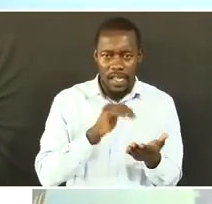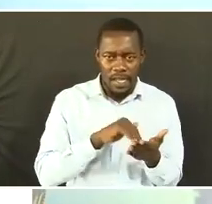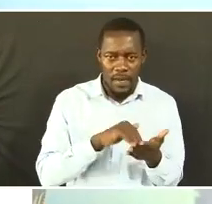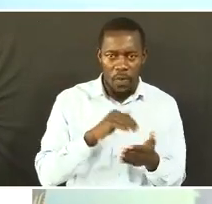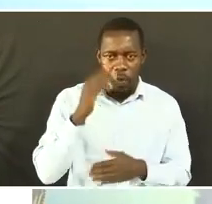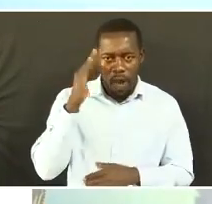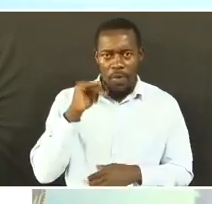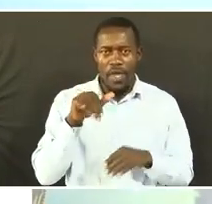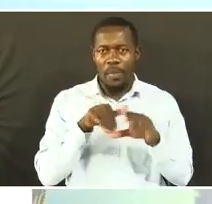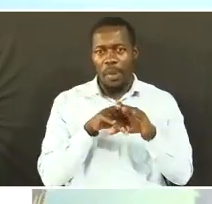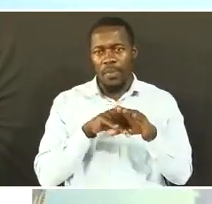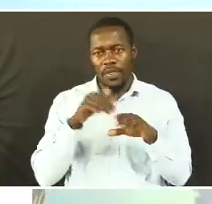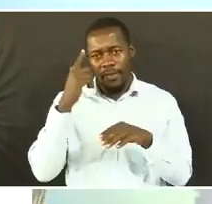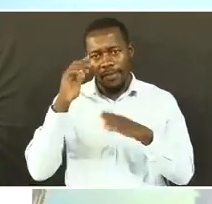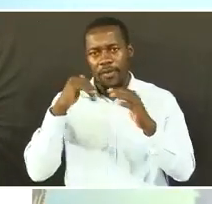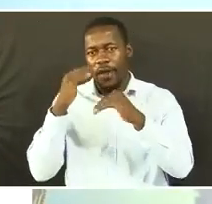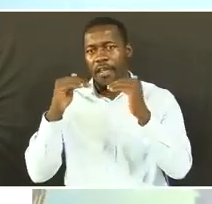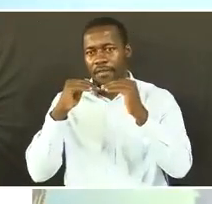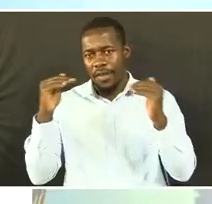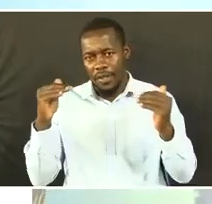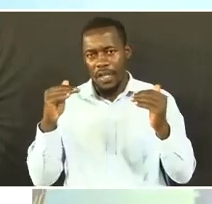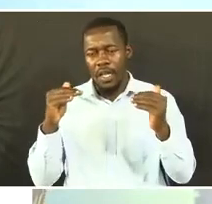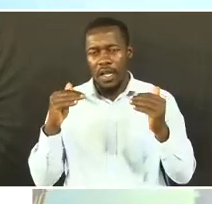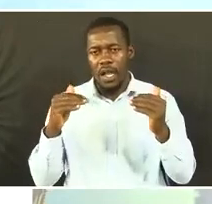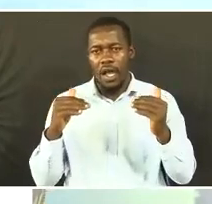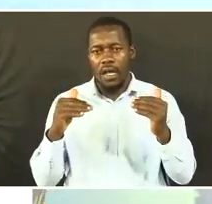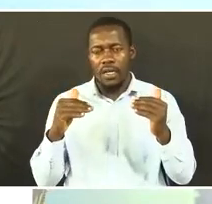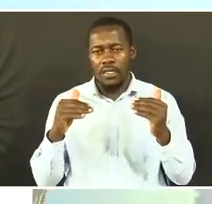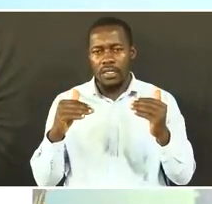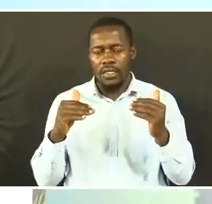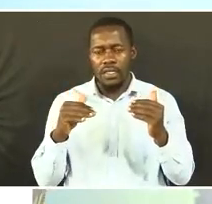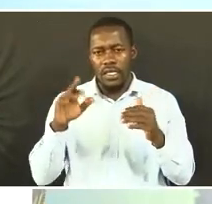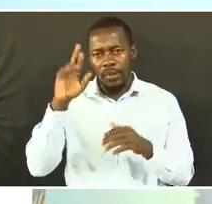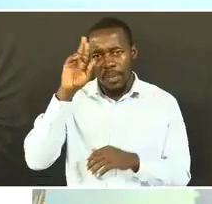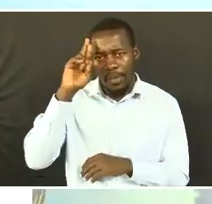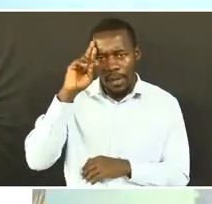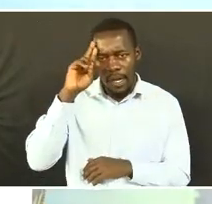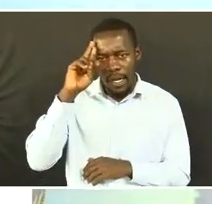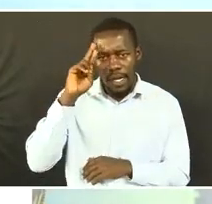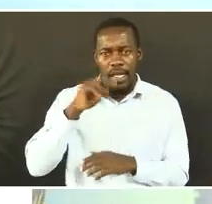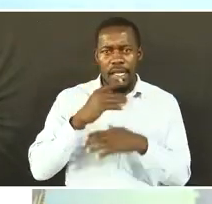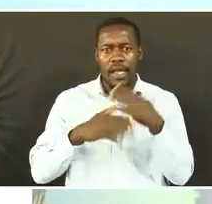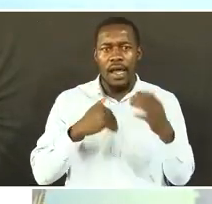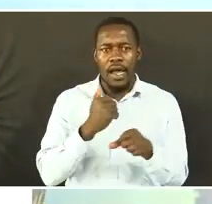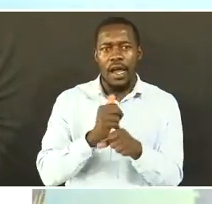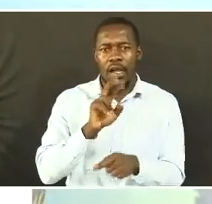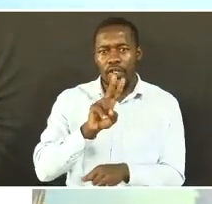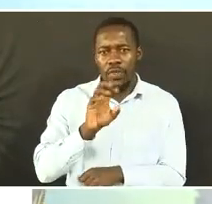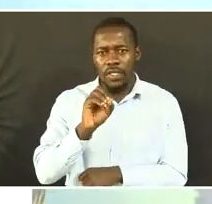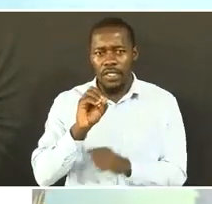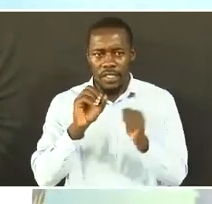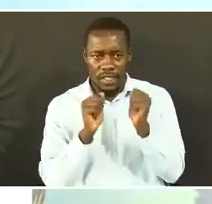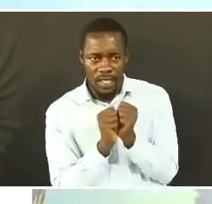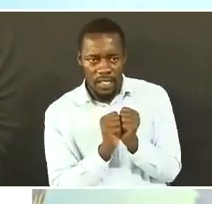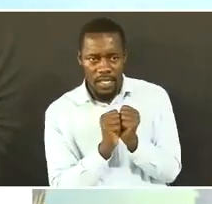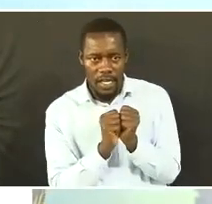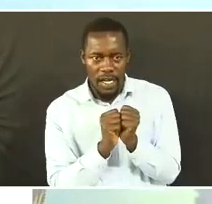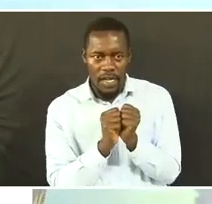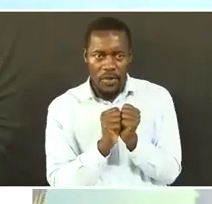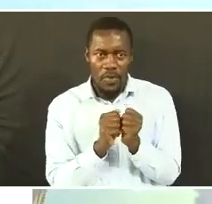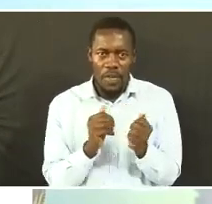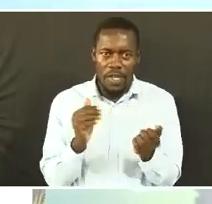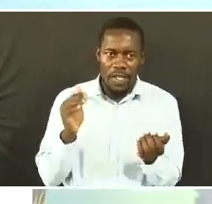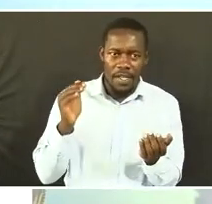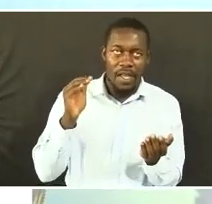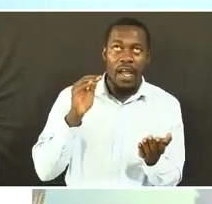and our generations in 2010 when we all trooped to the referendum and cast our votes and said, yes, we need to promulgate